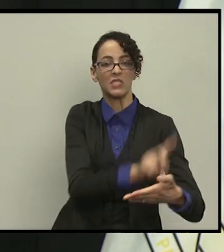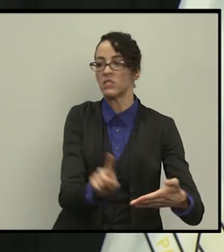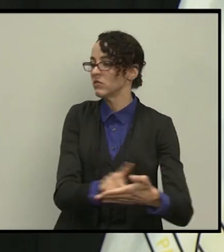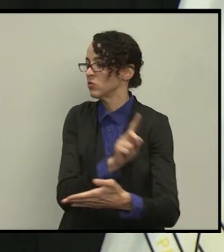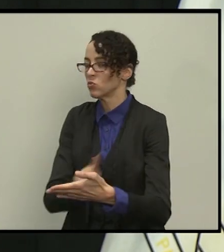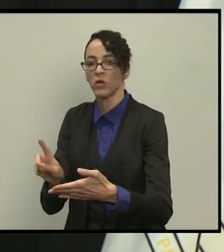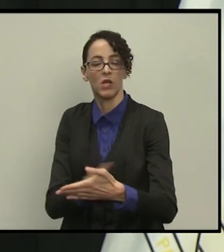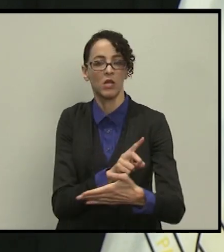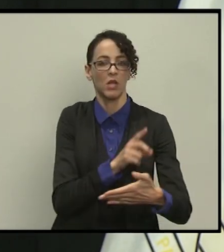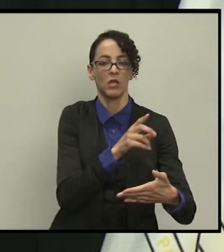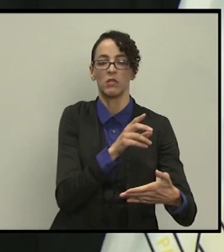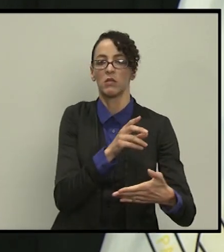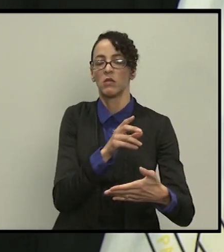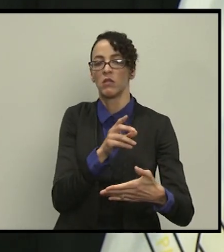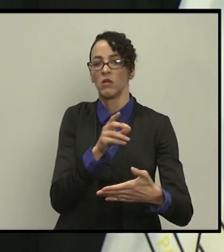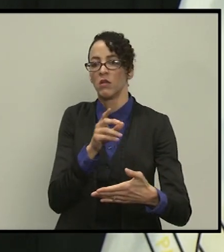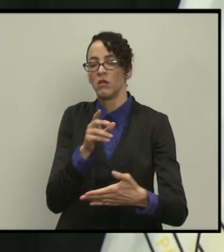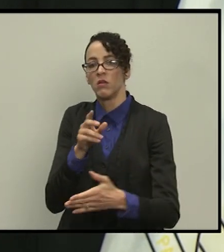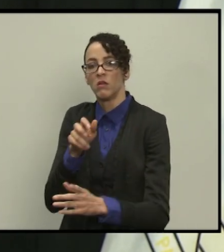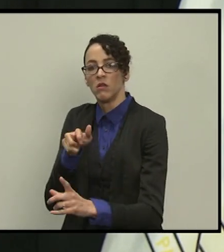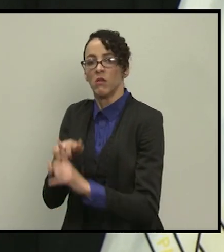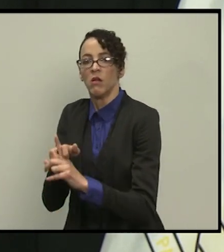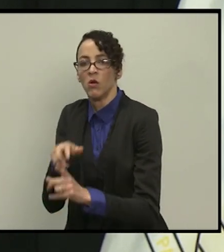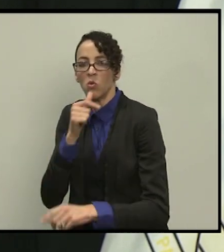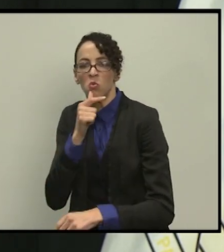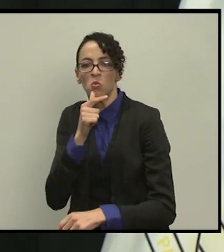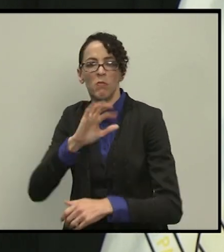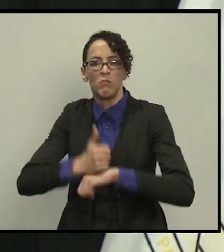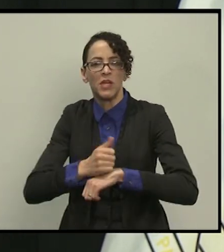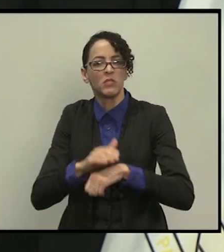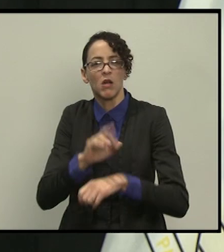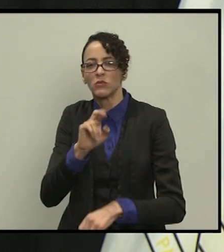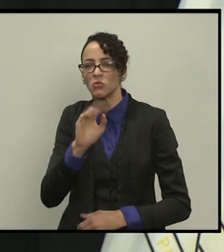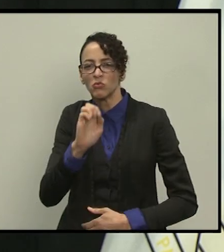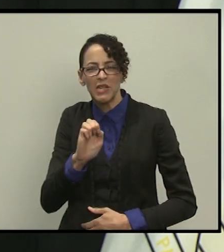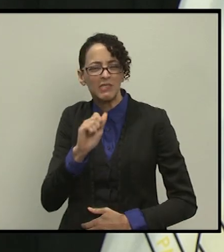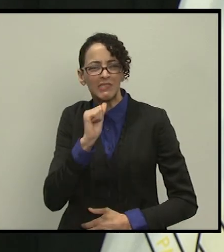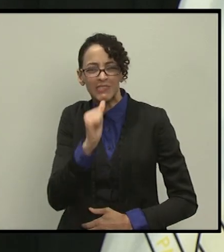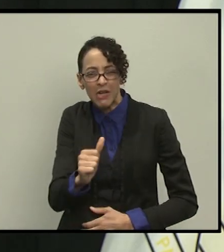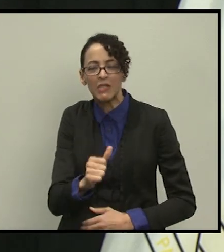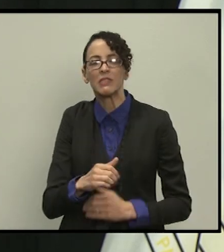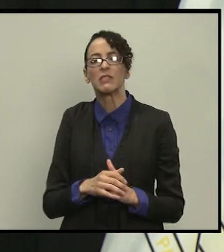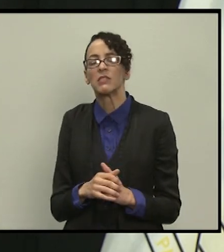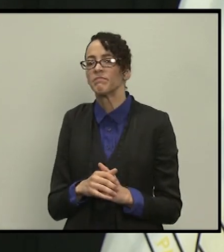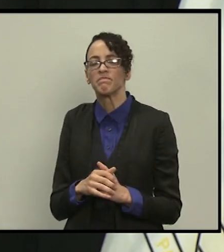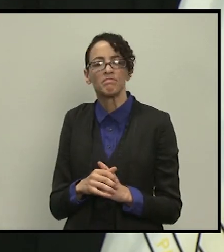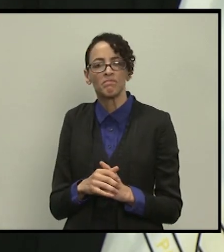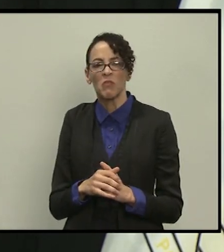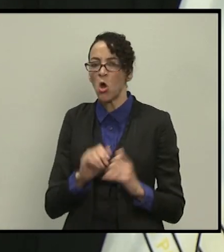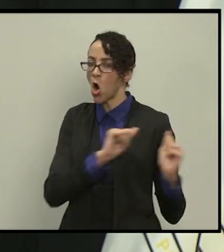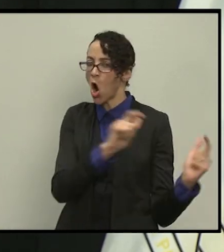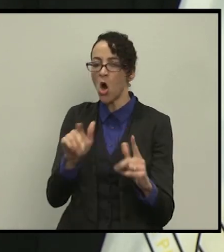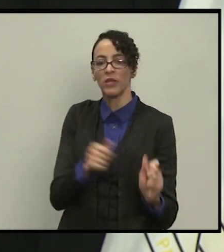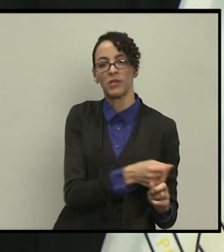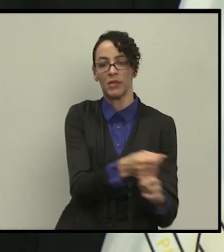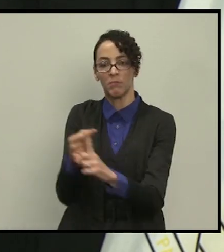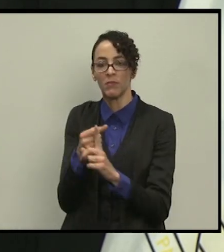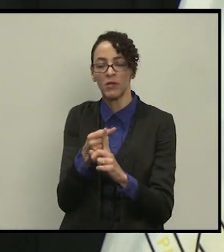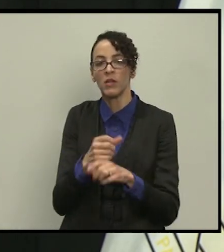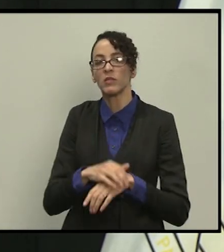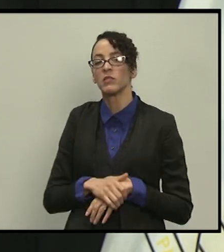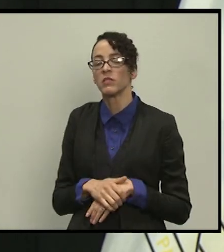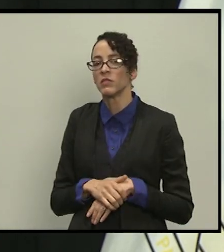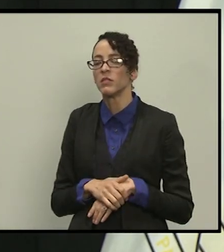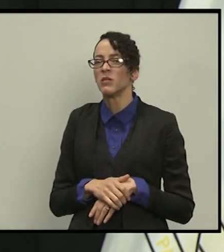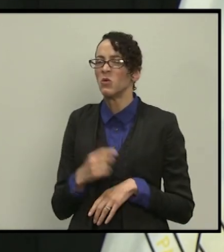are seeing that it isn't. And sadly, the xenophobia continues. But we want our Chinese